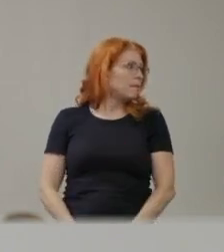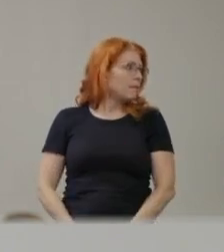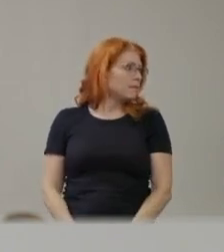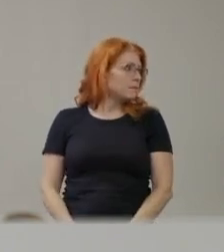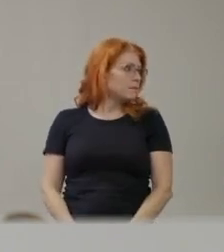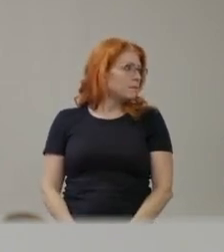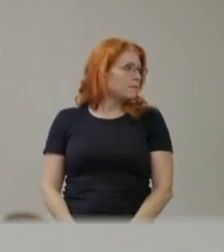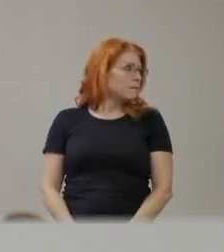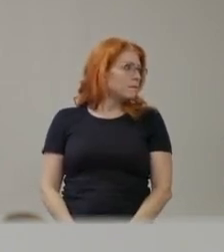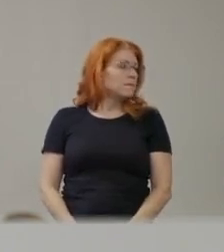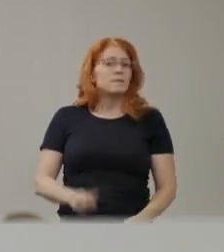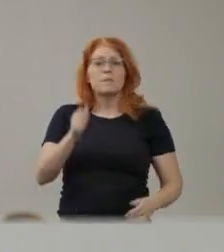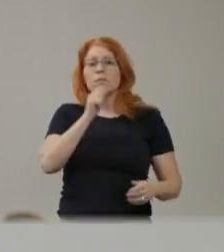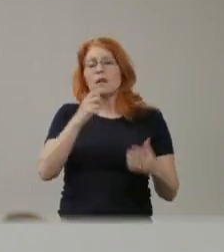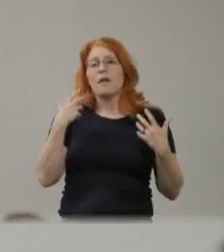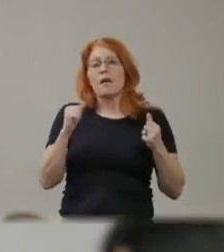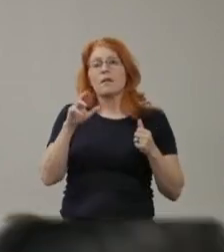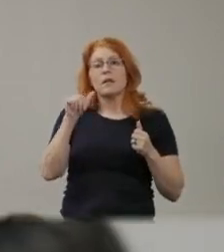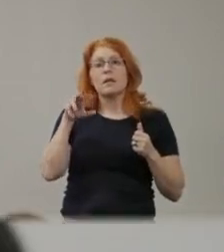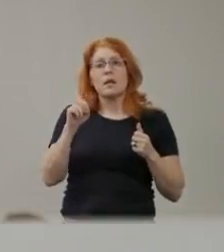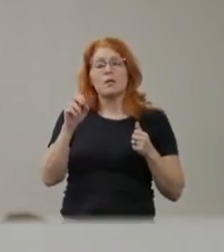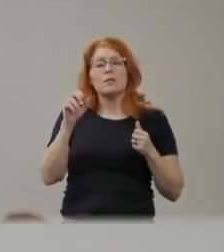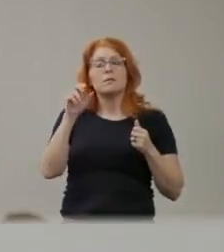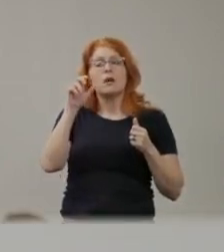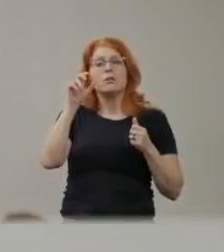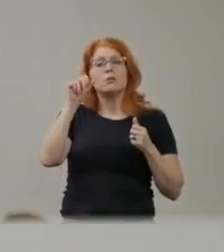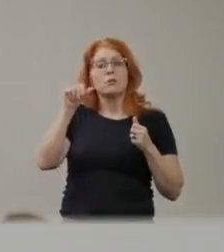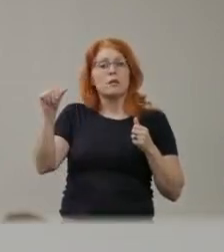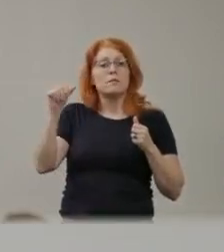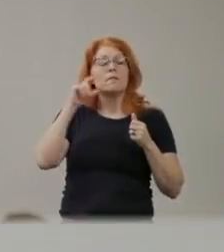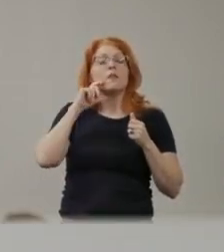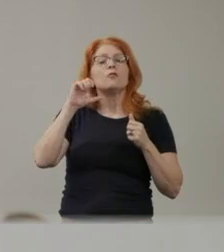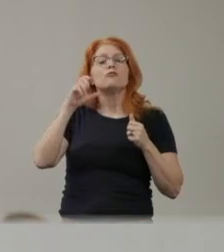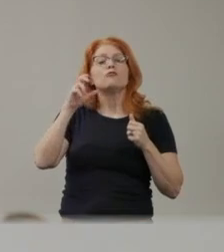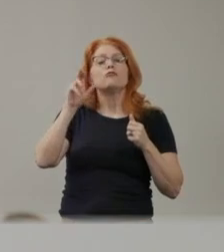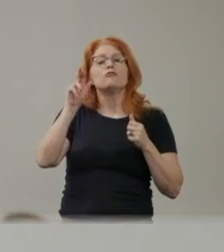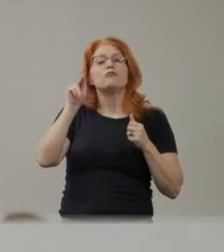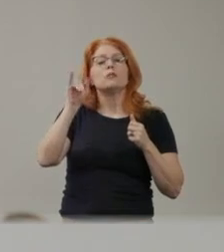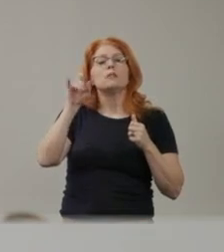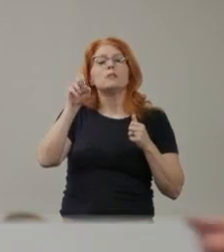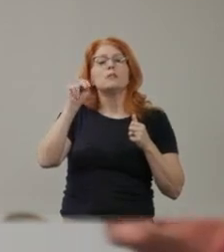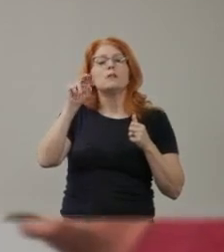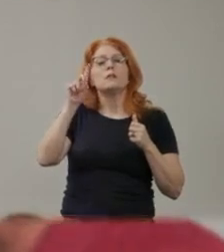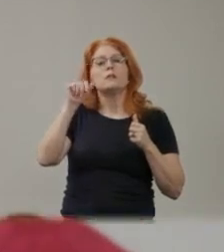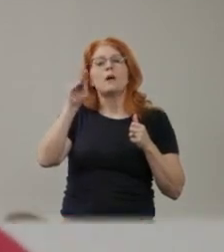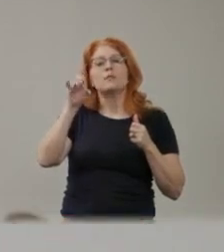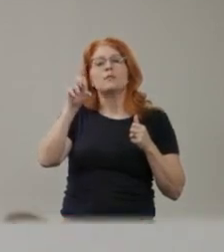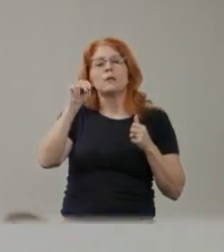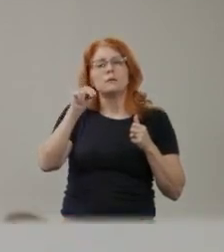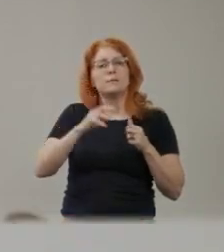And then from the Arizona Healthcare Association, Krsyten Dobson.